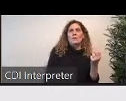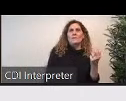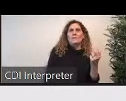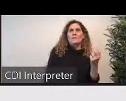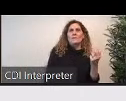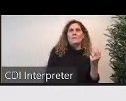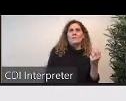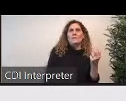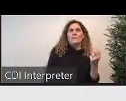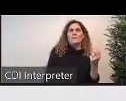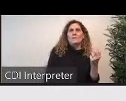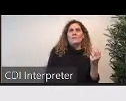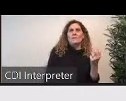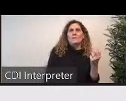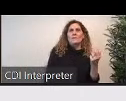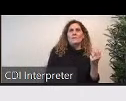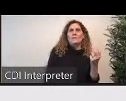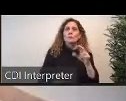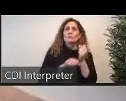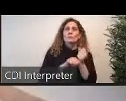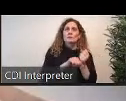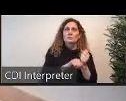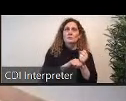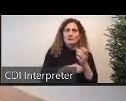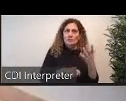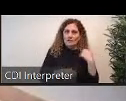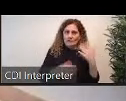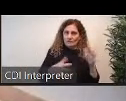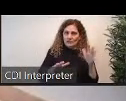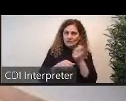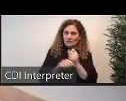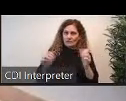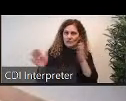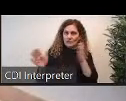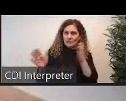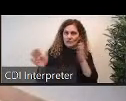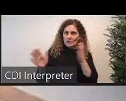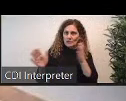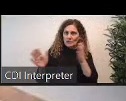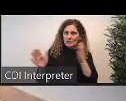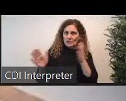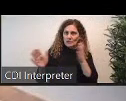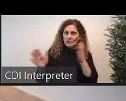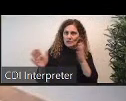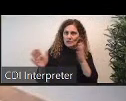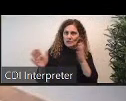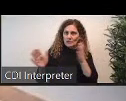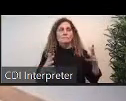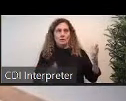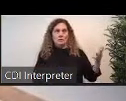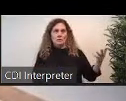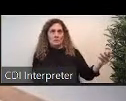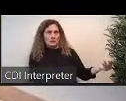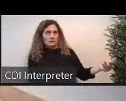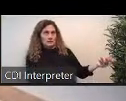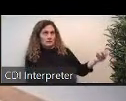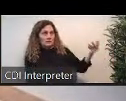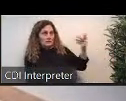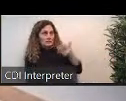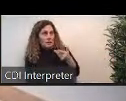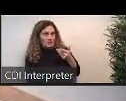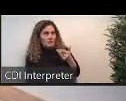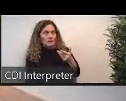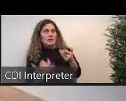now? So their plan has been submitted to us. We did receive it. And so we are in the process of reviewing that, and we'll be having